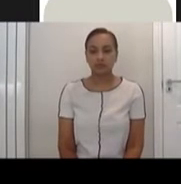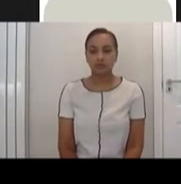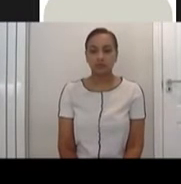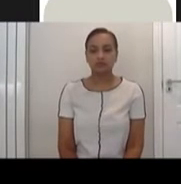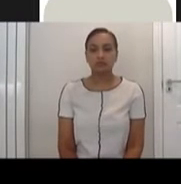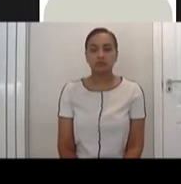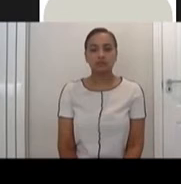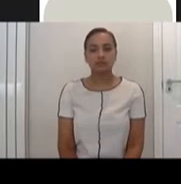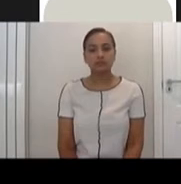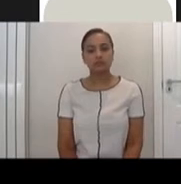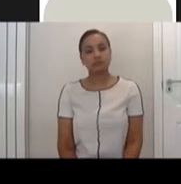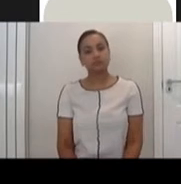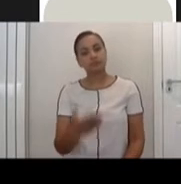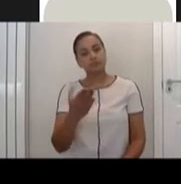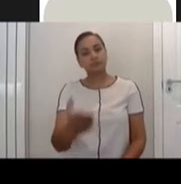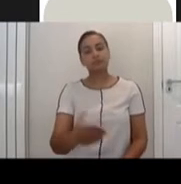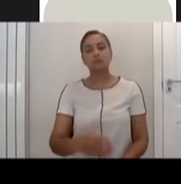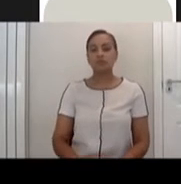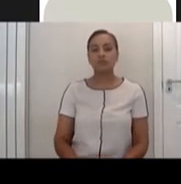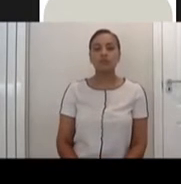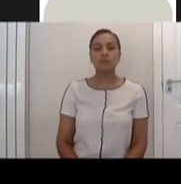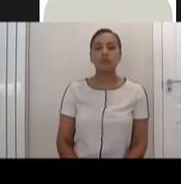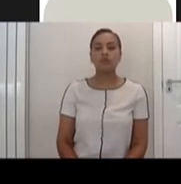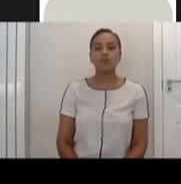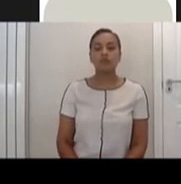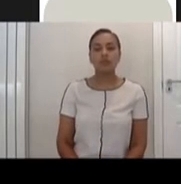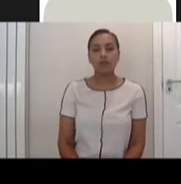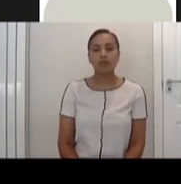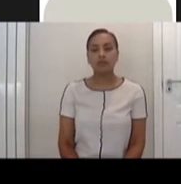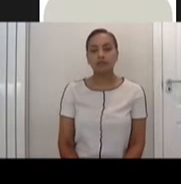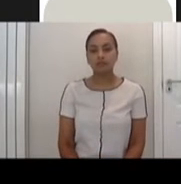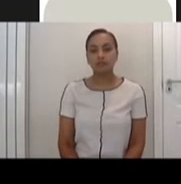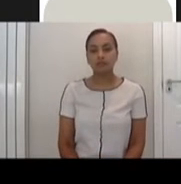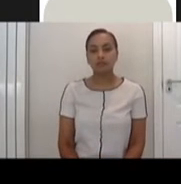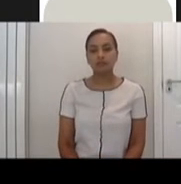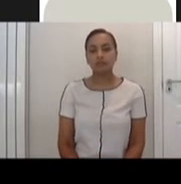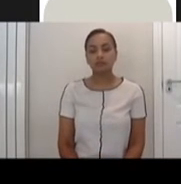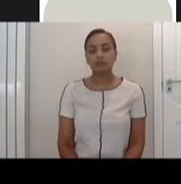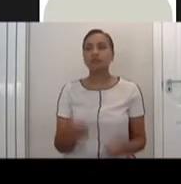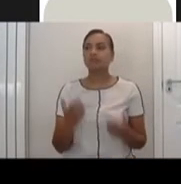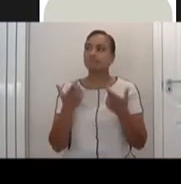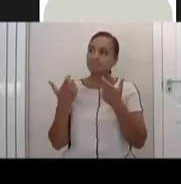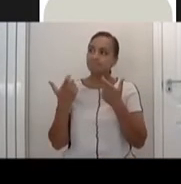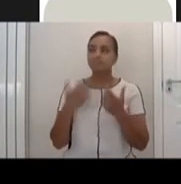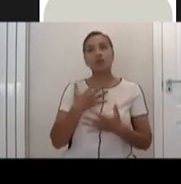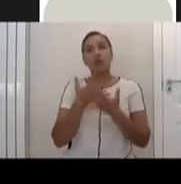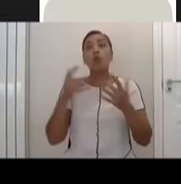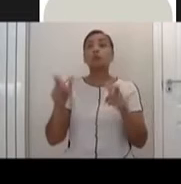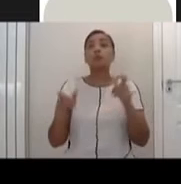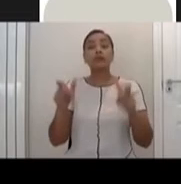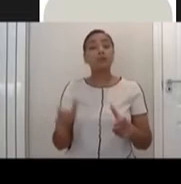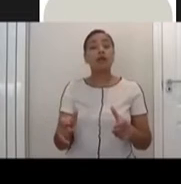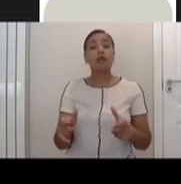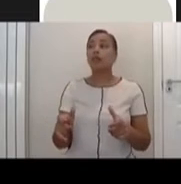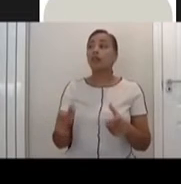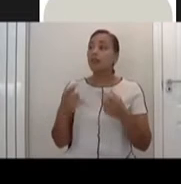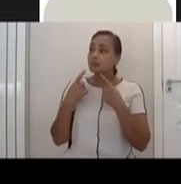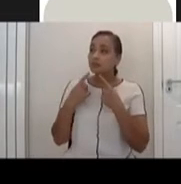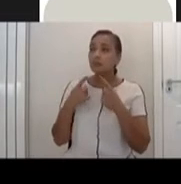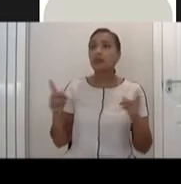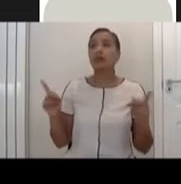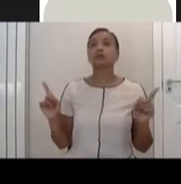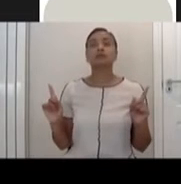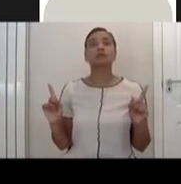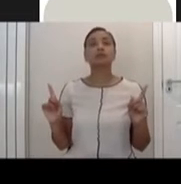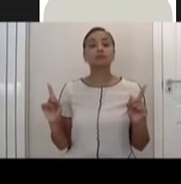Priscilla. Really, what we're looking for is that many people now are saying that we're between waves. So